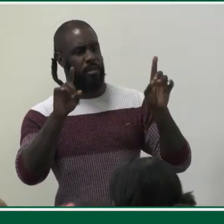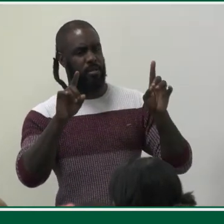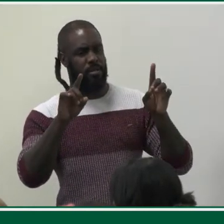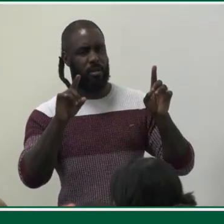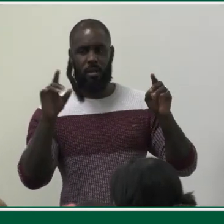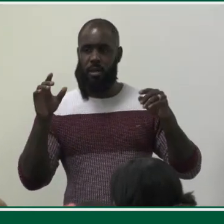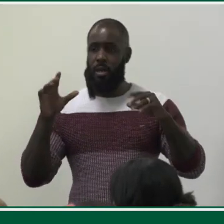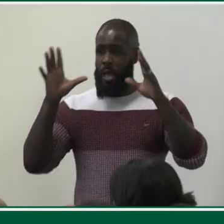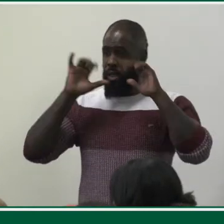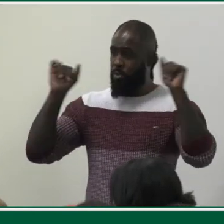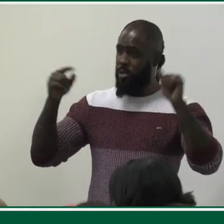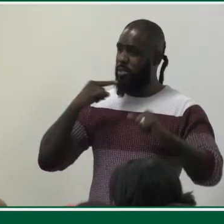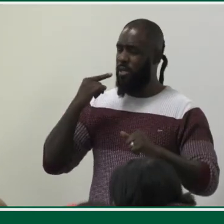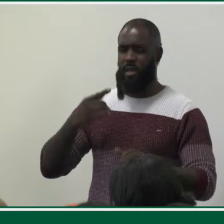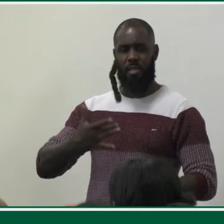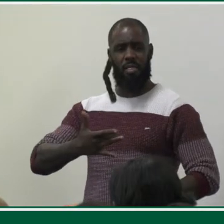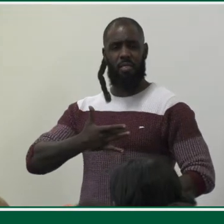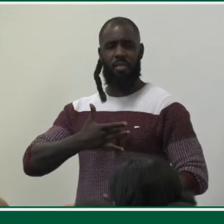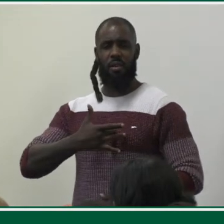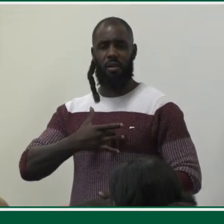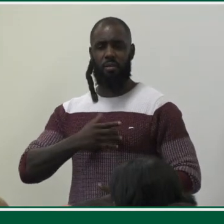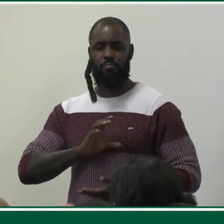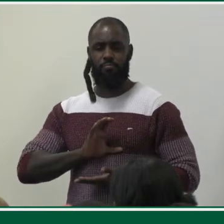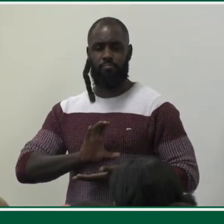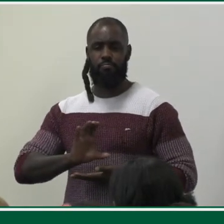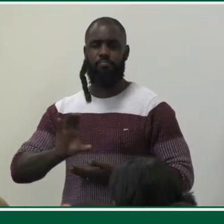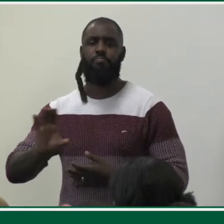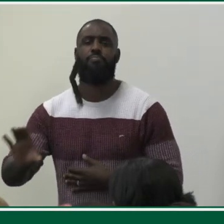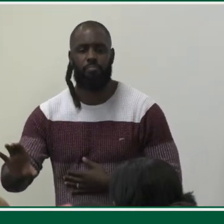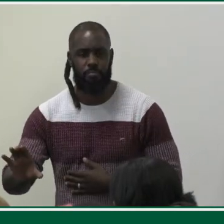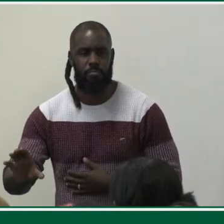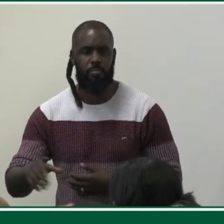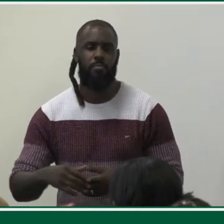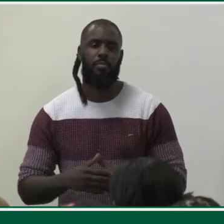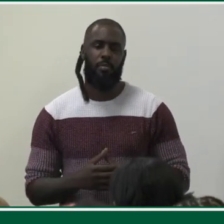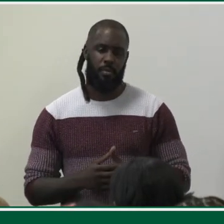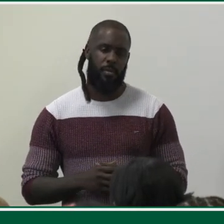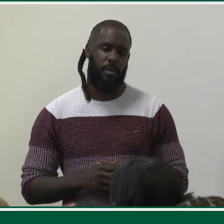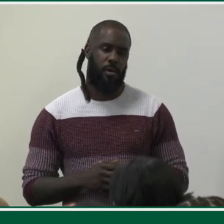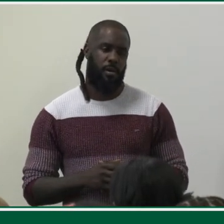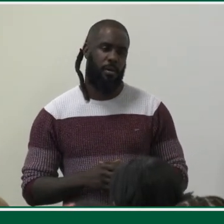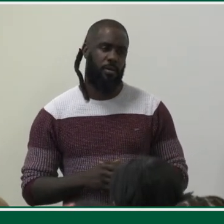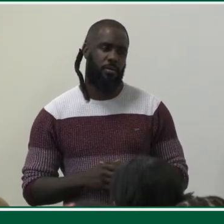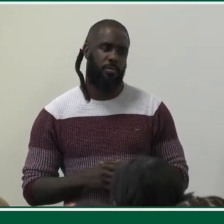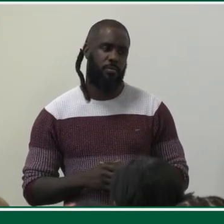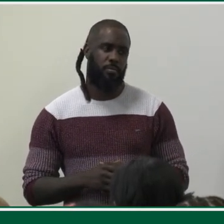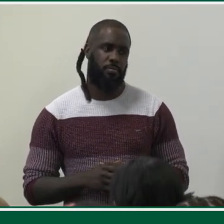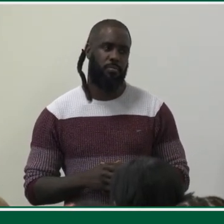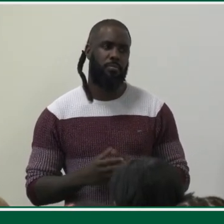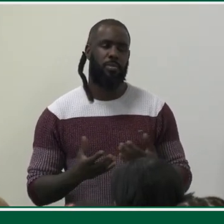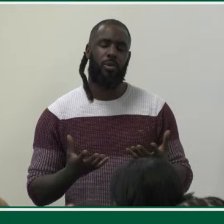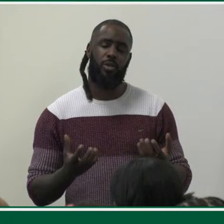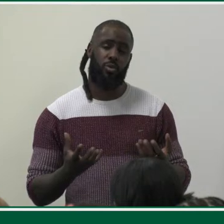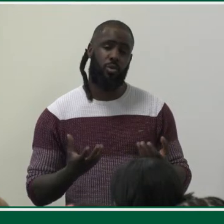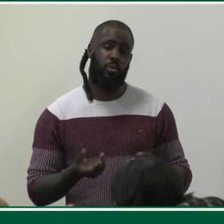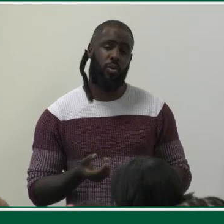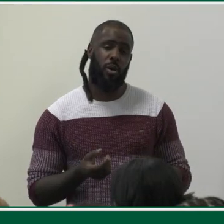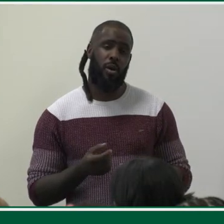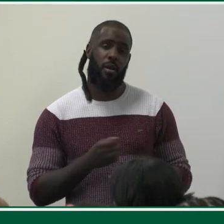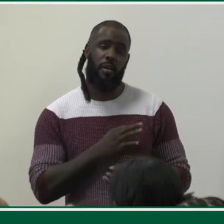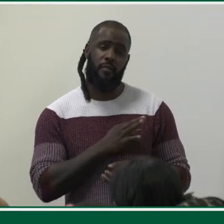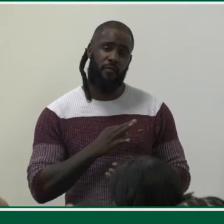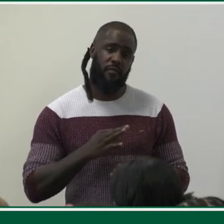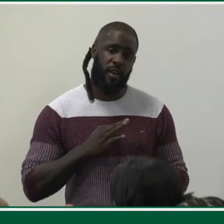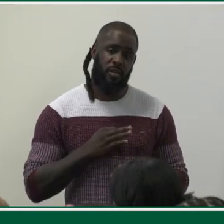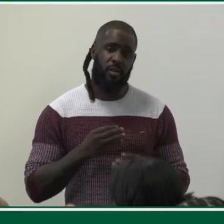and have the heart to do it. So we would like faculty to incorporate